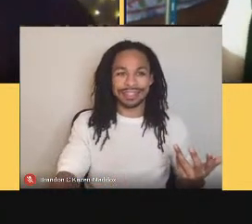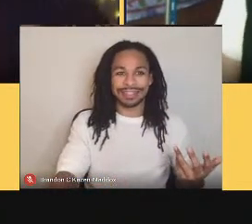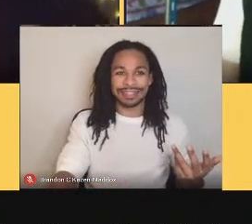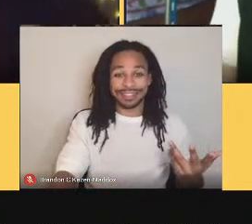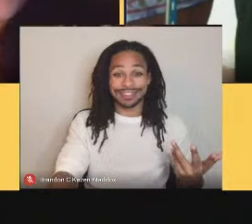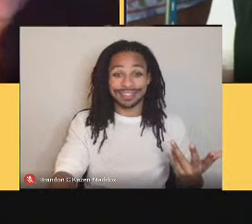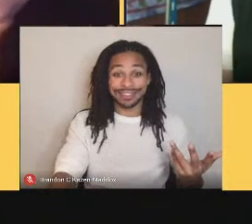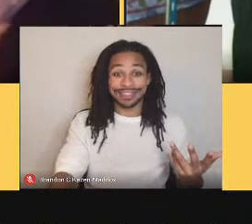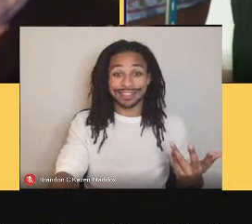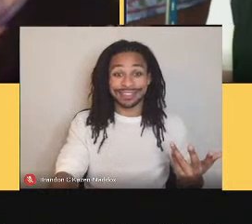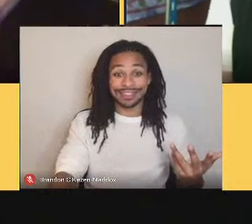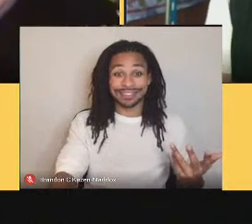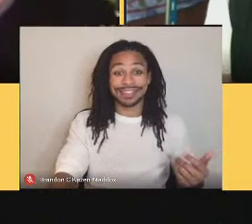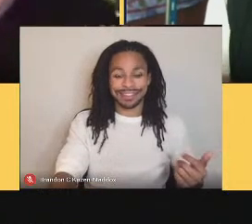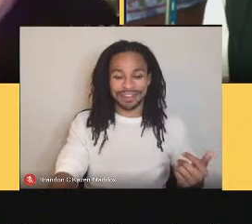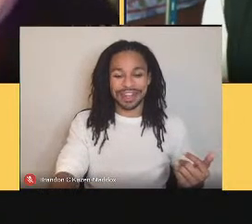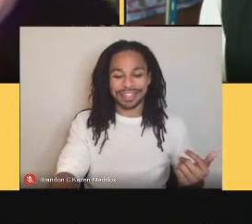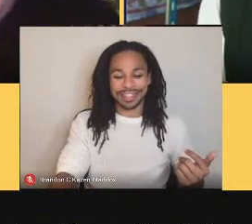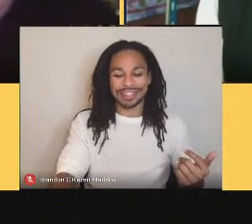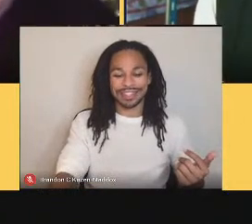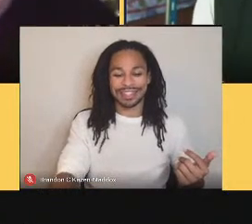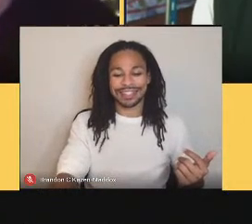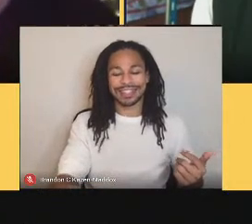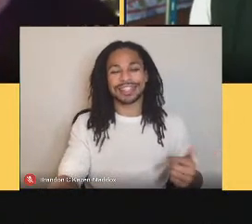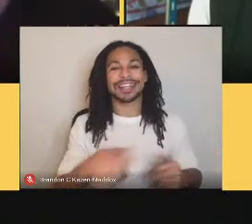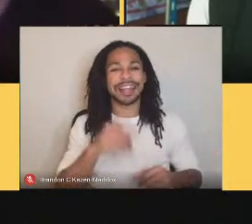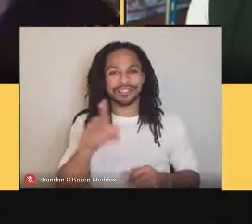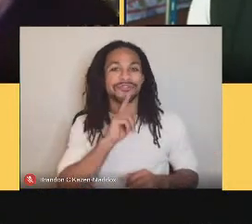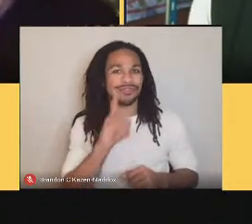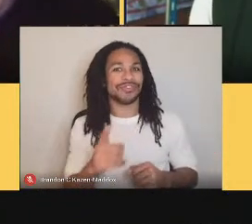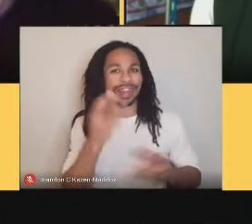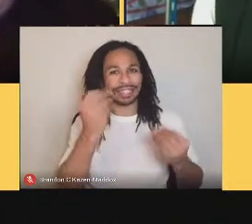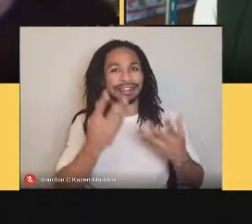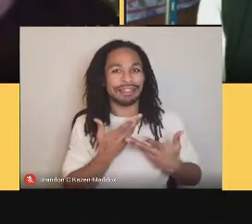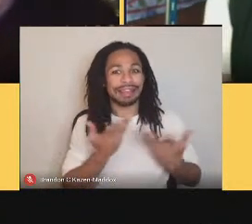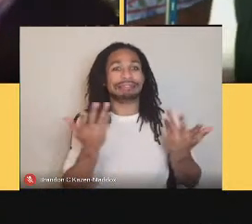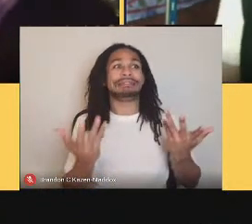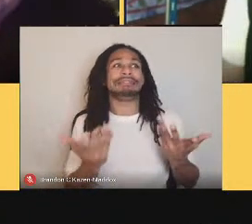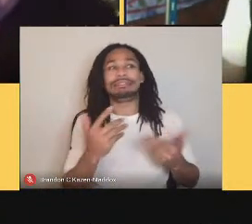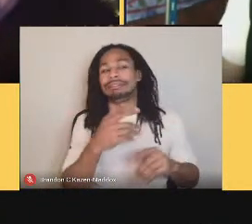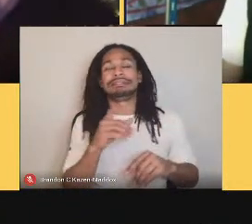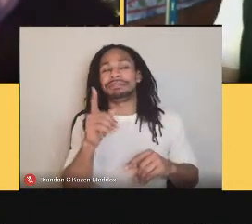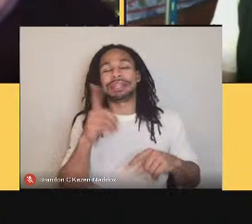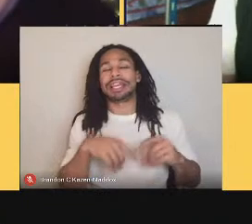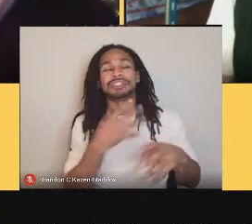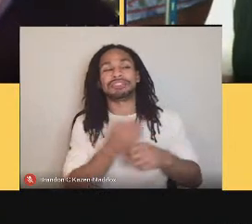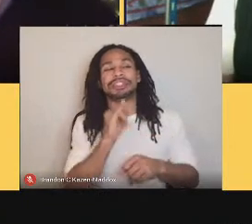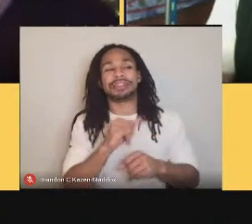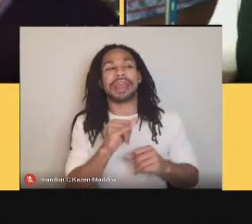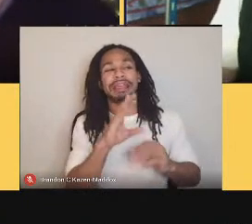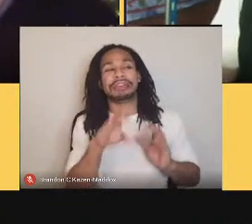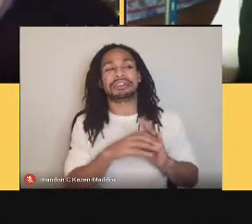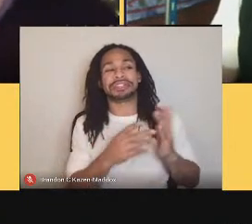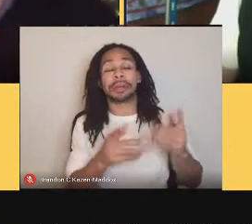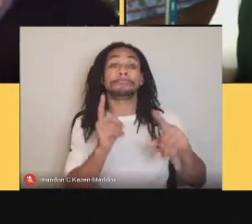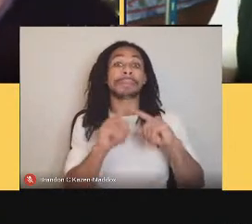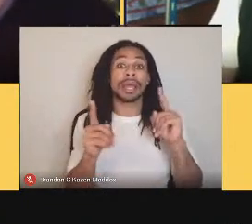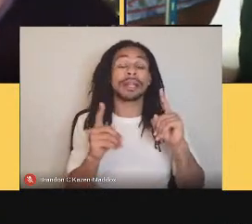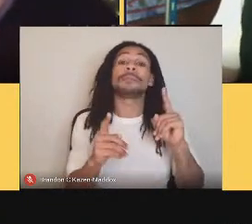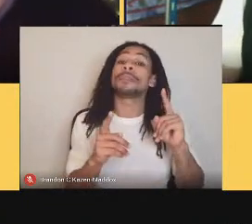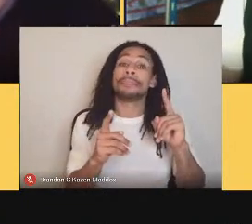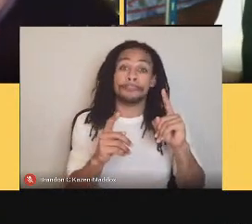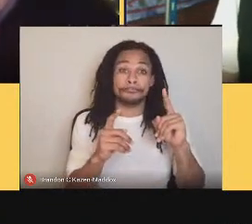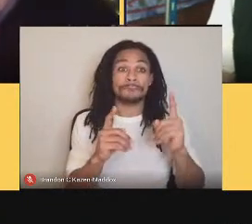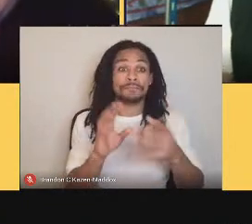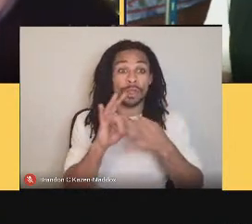probably not somebody you're really going to trust. Like, okay, you're really telling us right now, let's not really trust every word this character's saying. But as far as